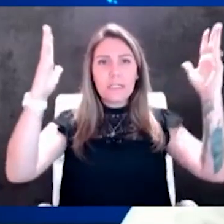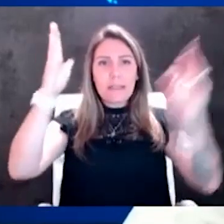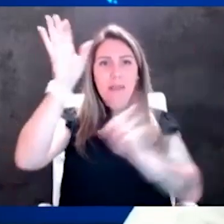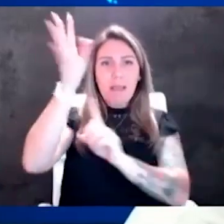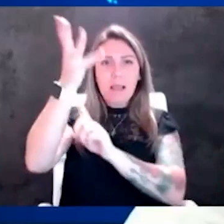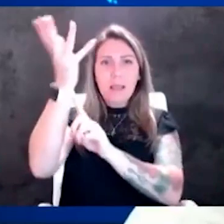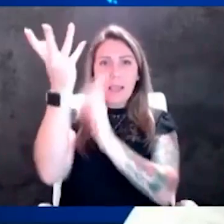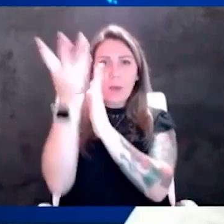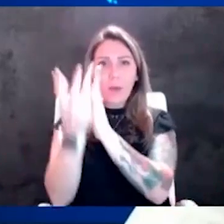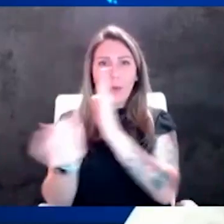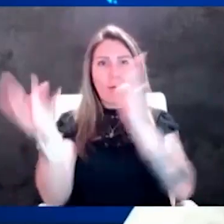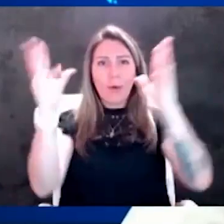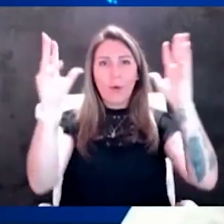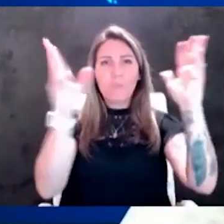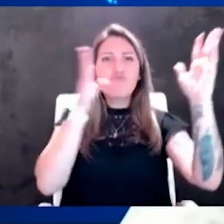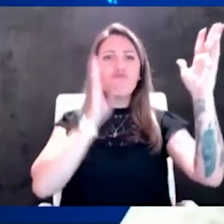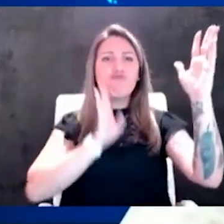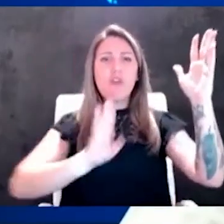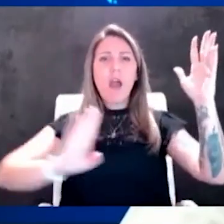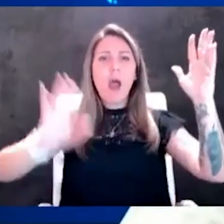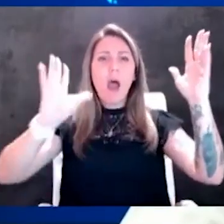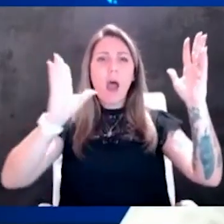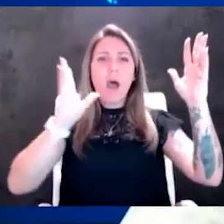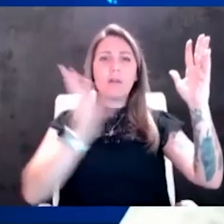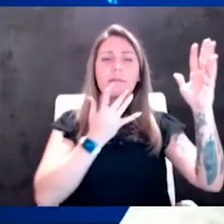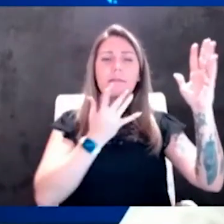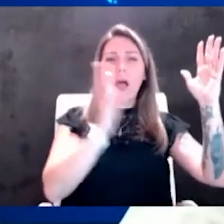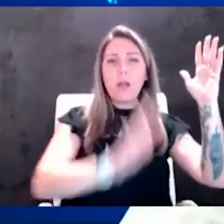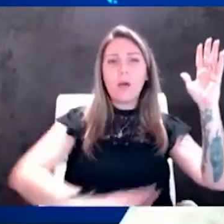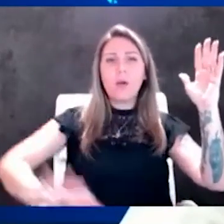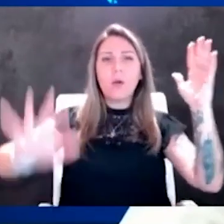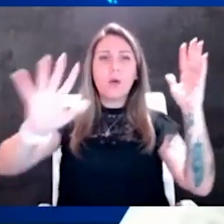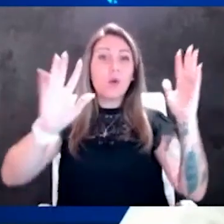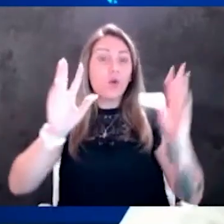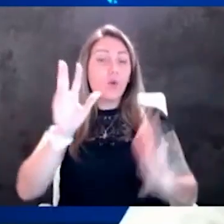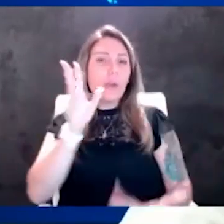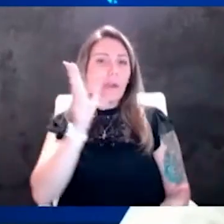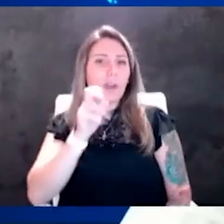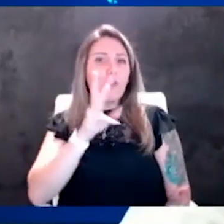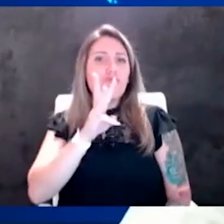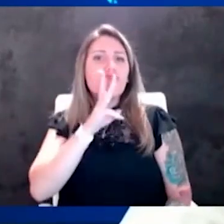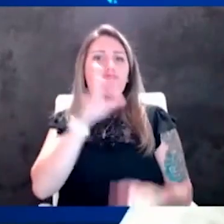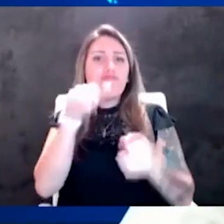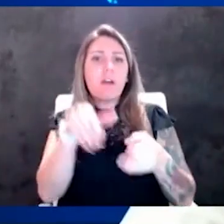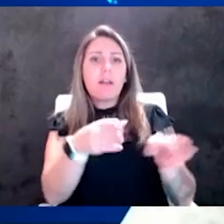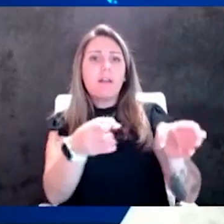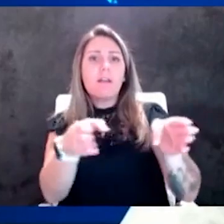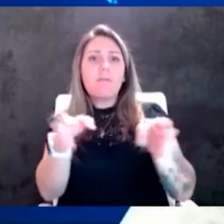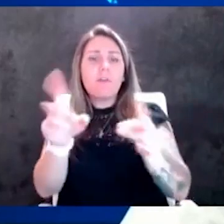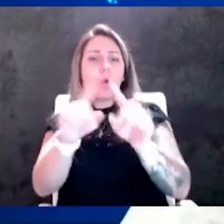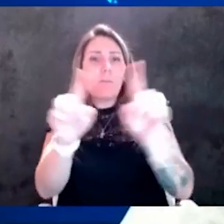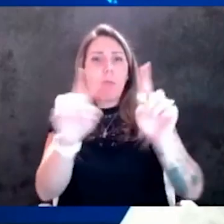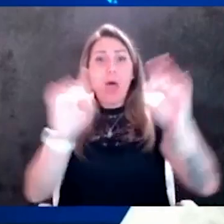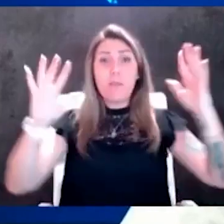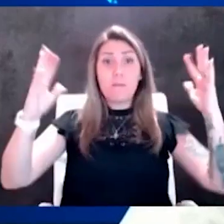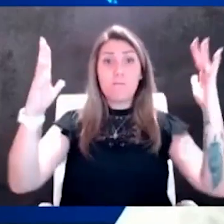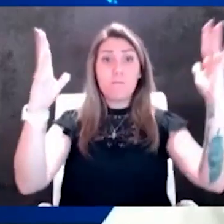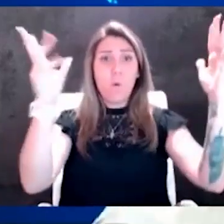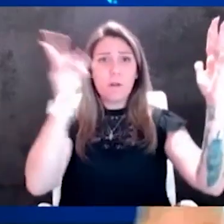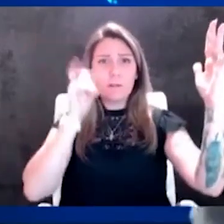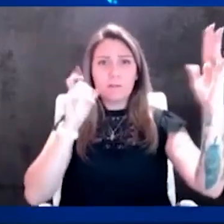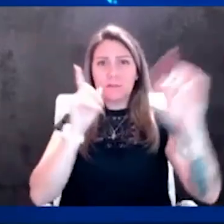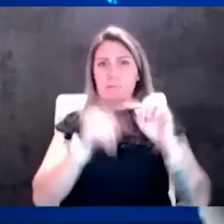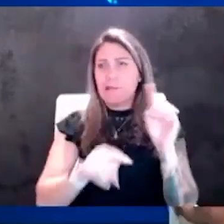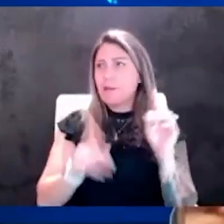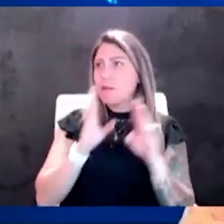brown is kind of a dominant color. You hear the river, but you don't really hear the sound of the forest as much. And then spring comes, and it just